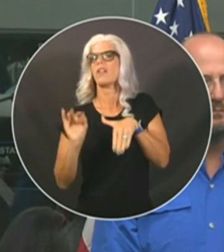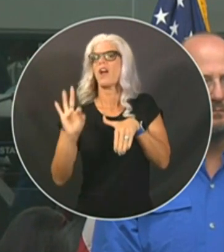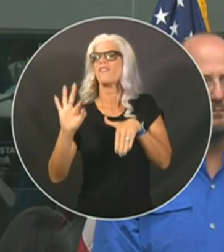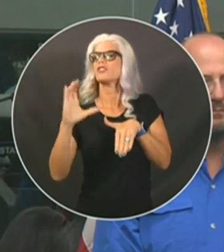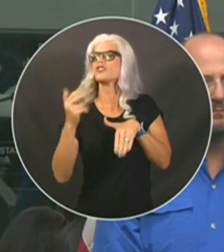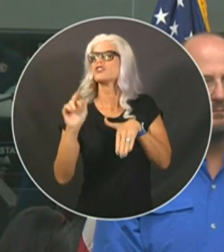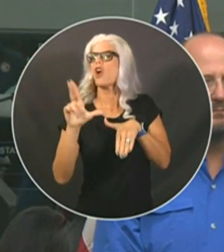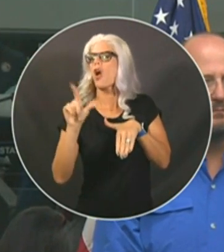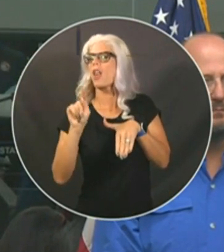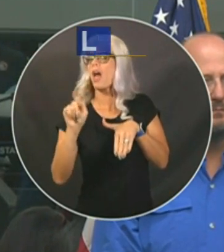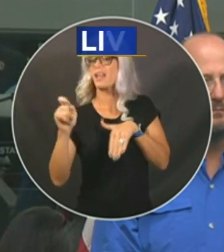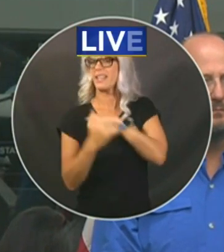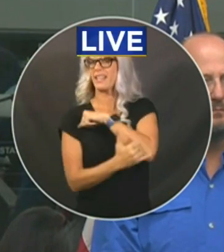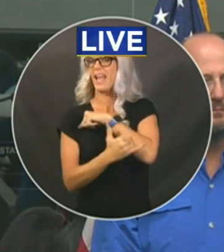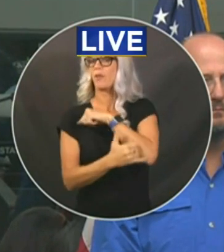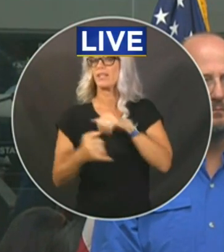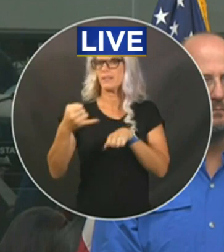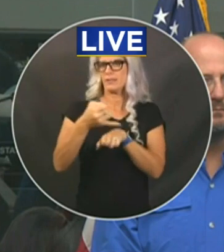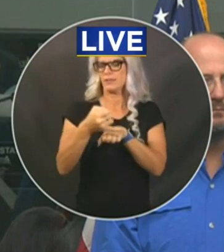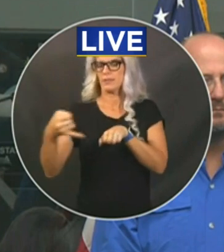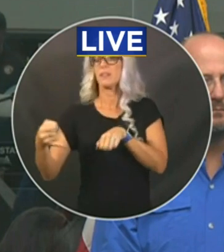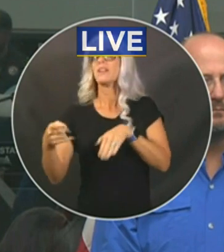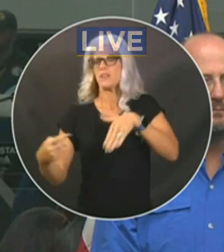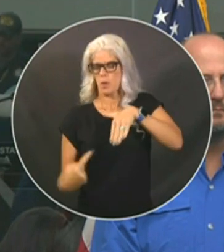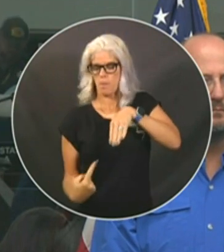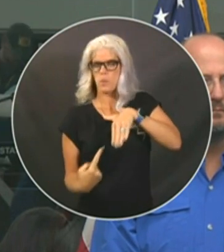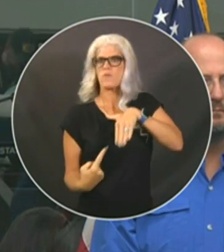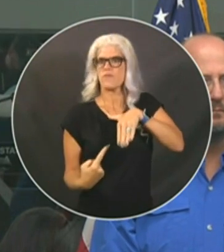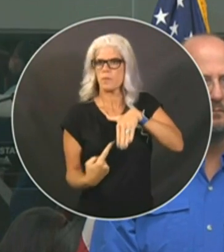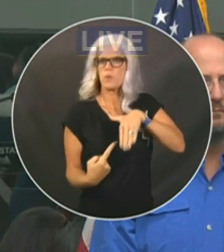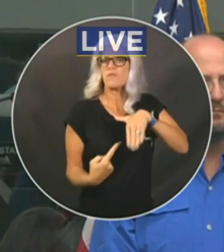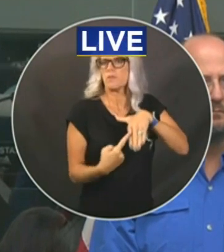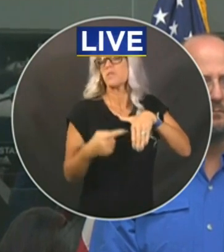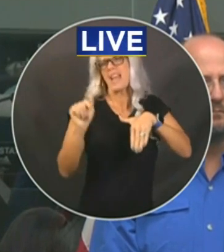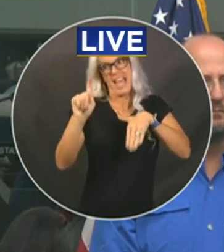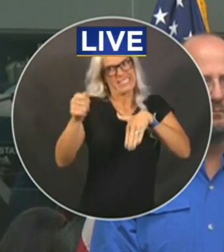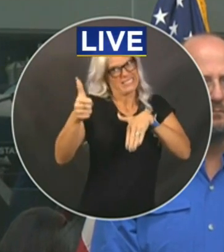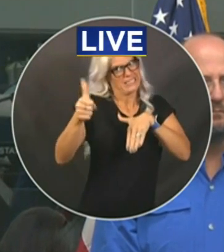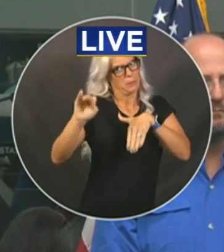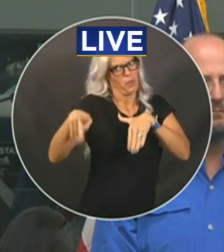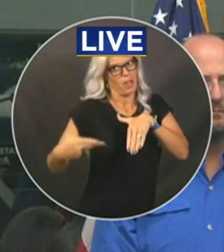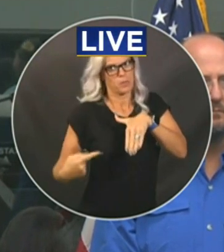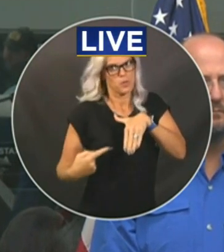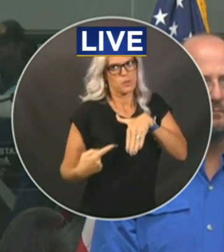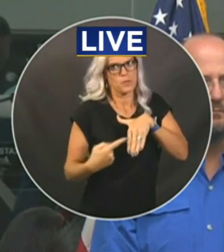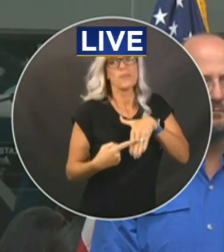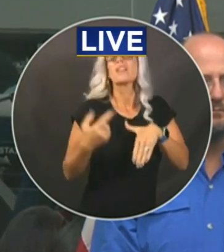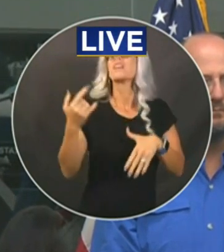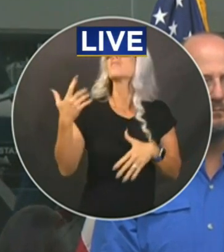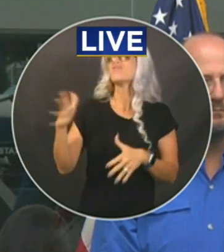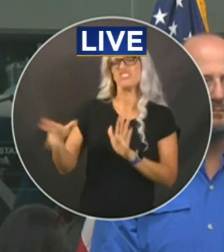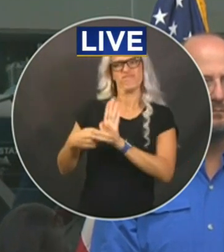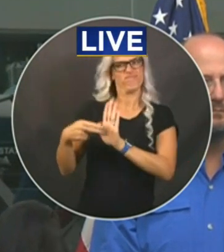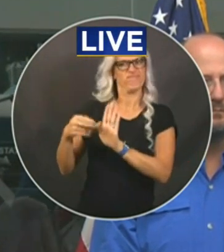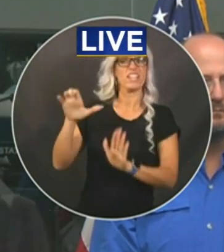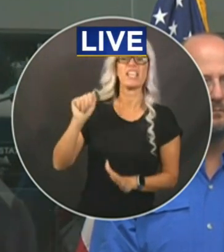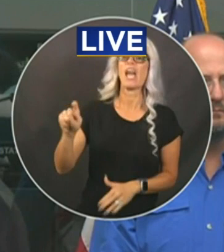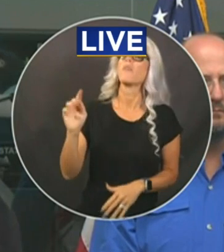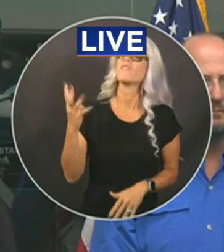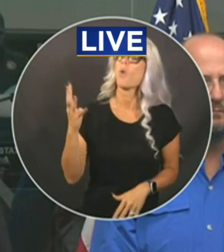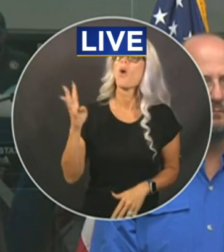at 10 miles per hour. It is now a Category 4 hurricane with maximum sustained winds of